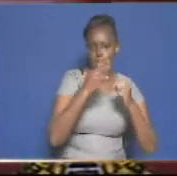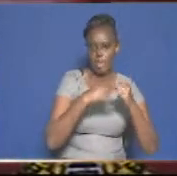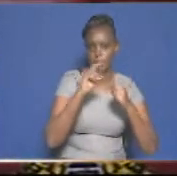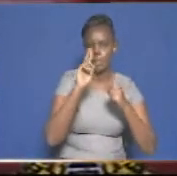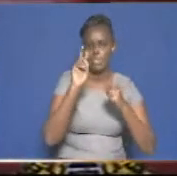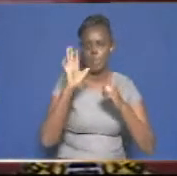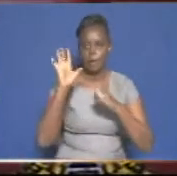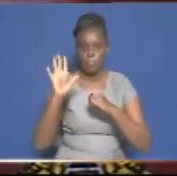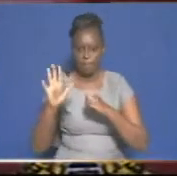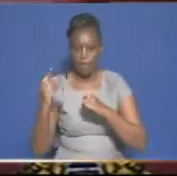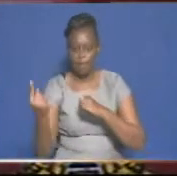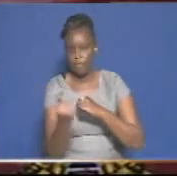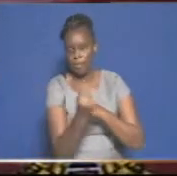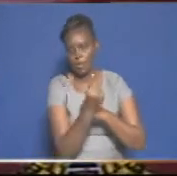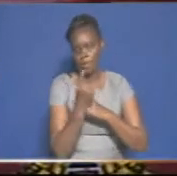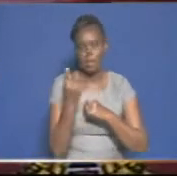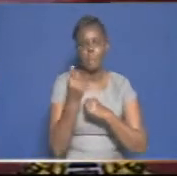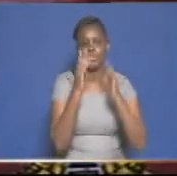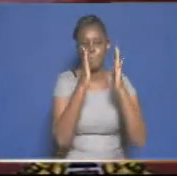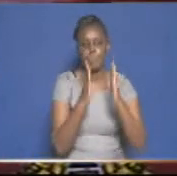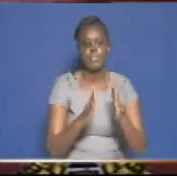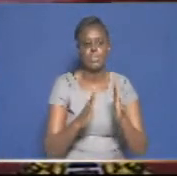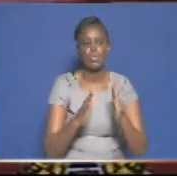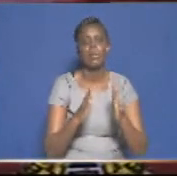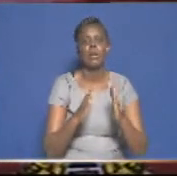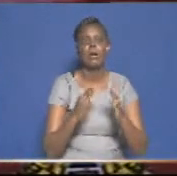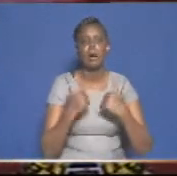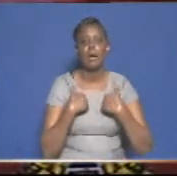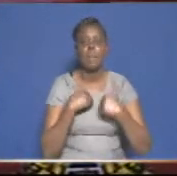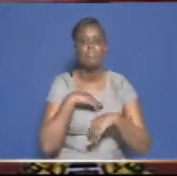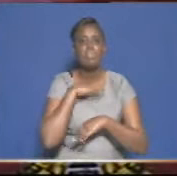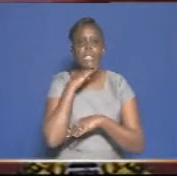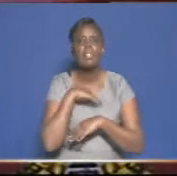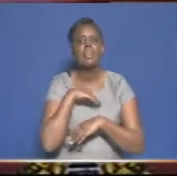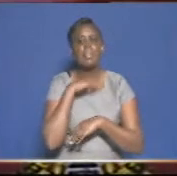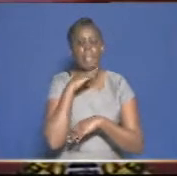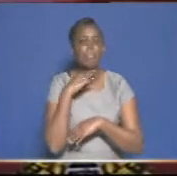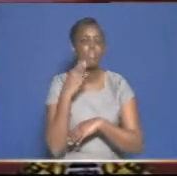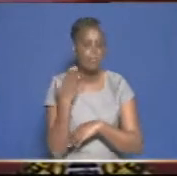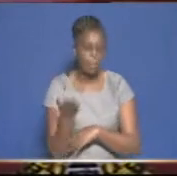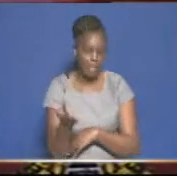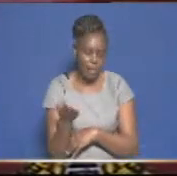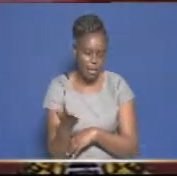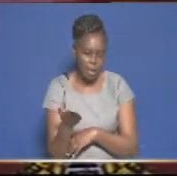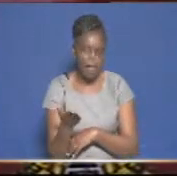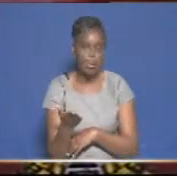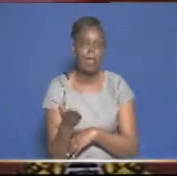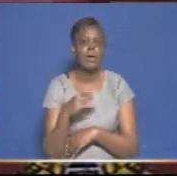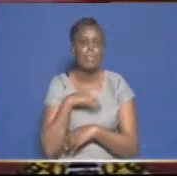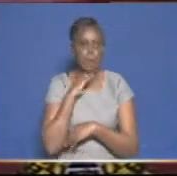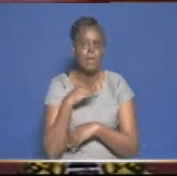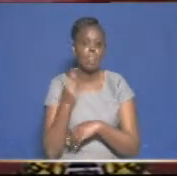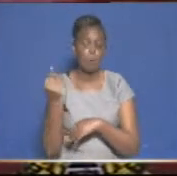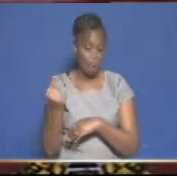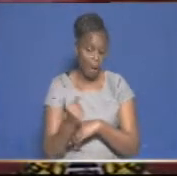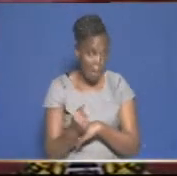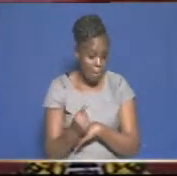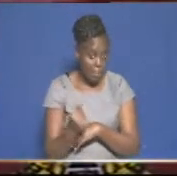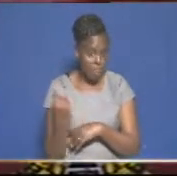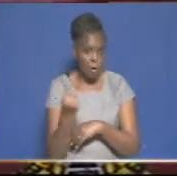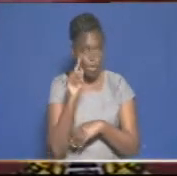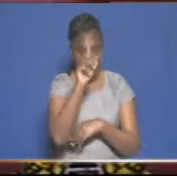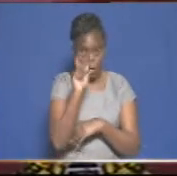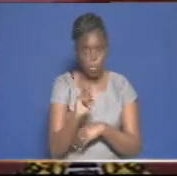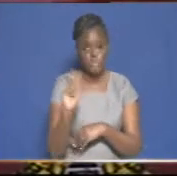soul will test death. So death is imminent, death will come. The only question